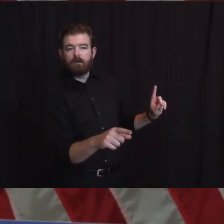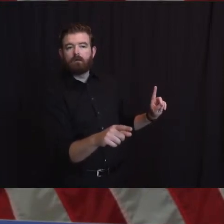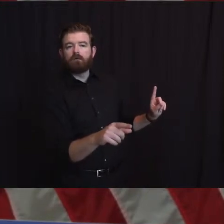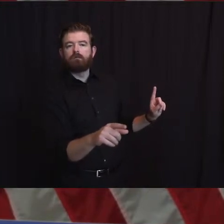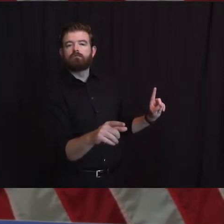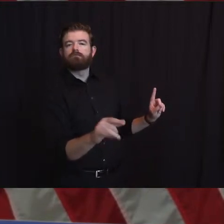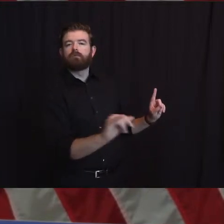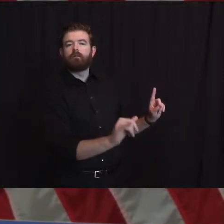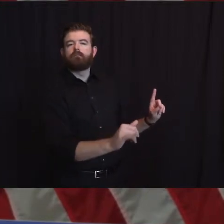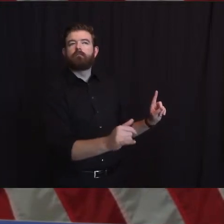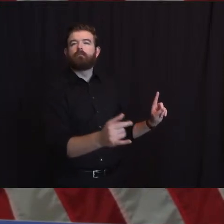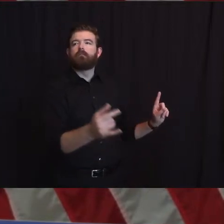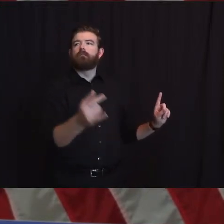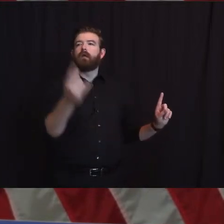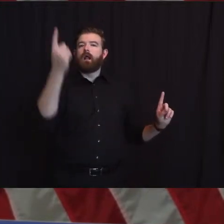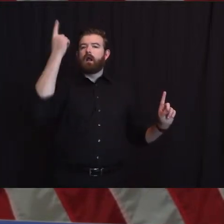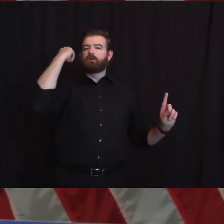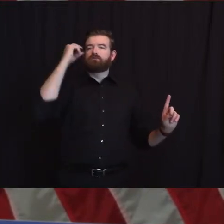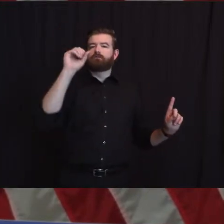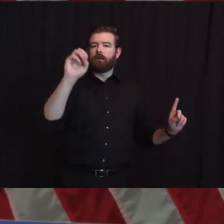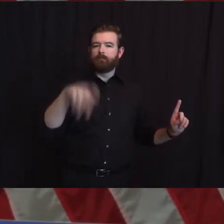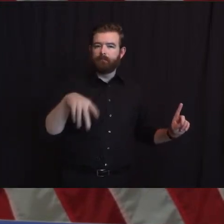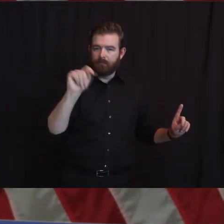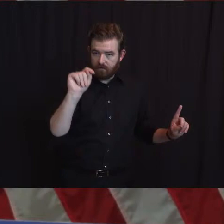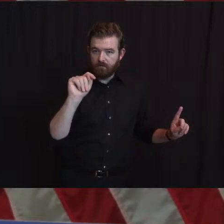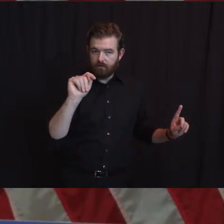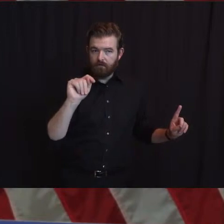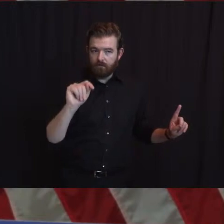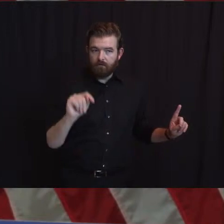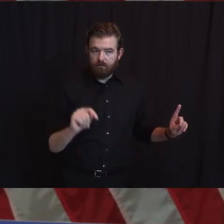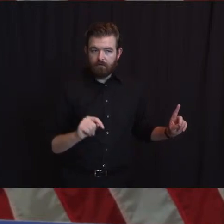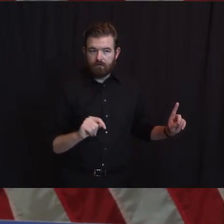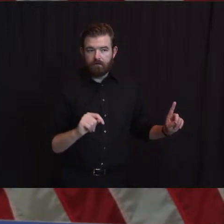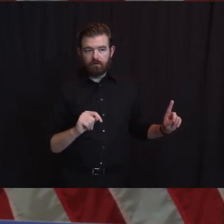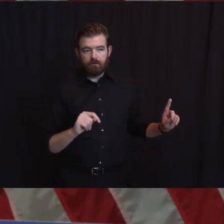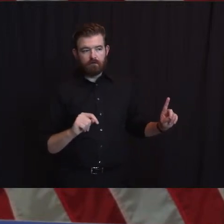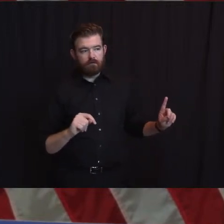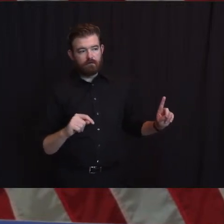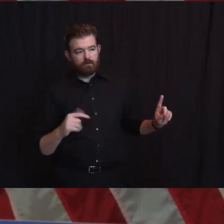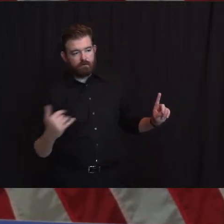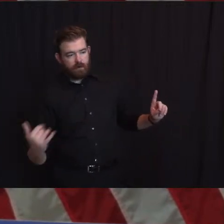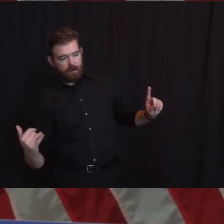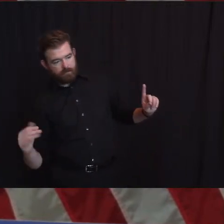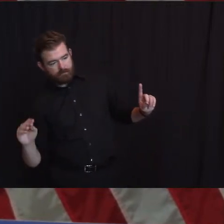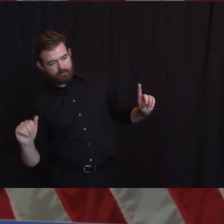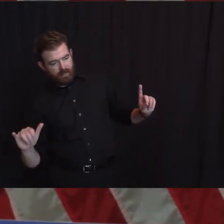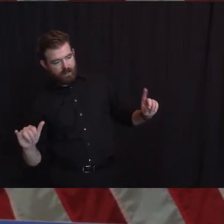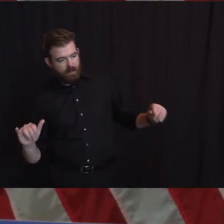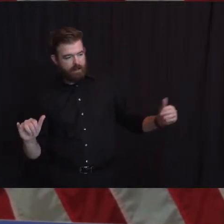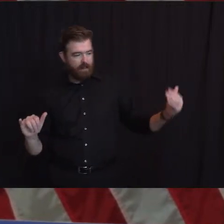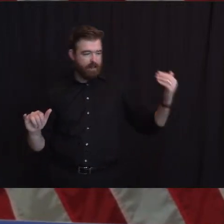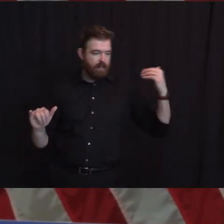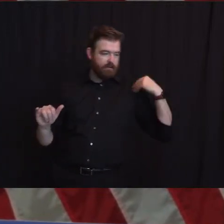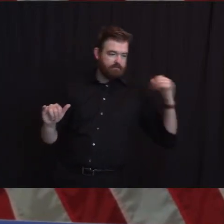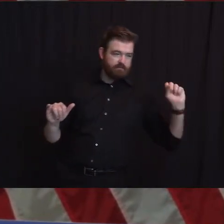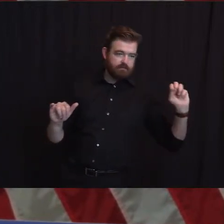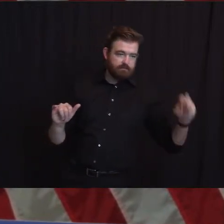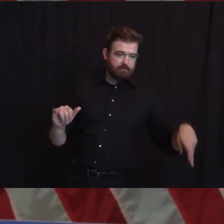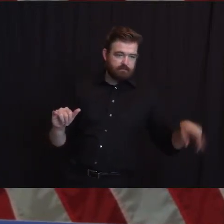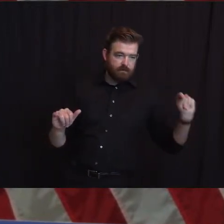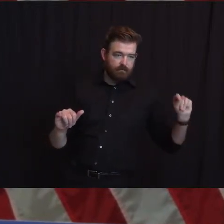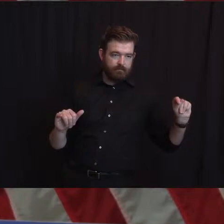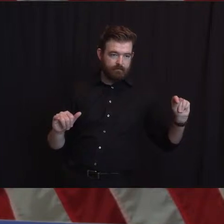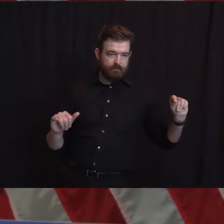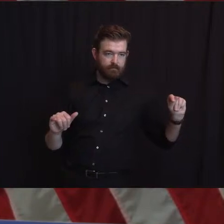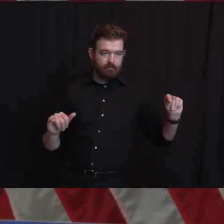summer. And I think that's where we're heading. Again, we have more outdoor activities now. We've only really been outdoor